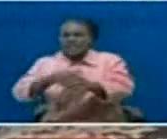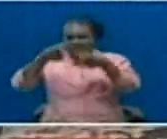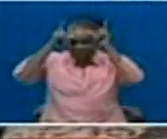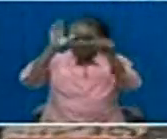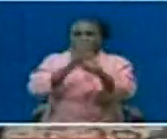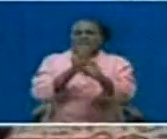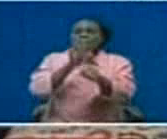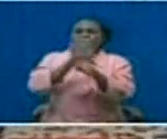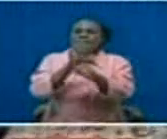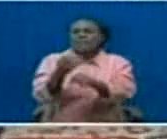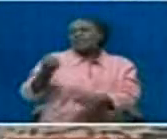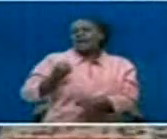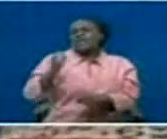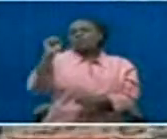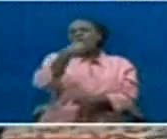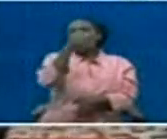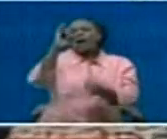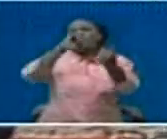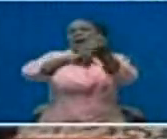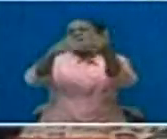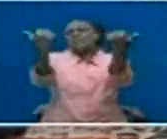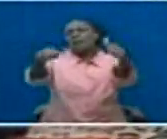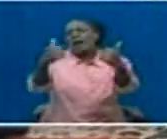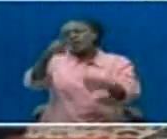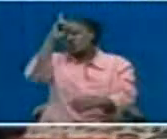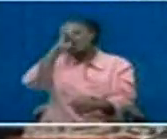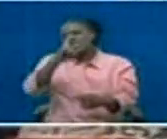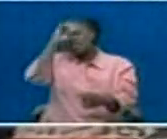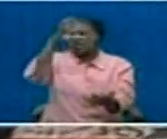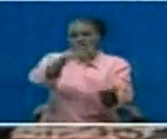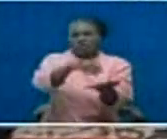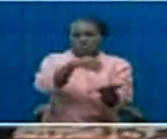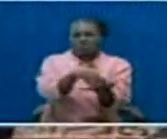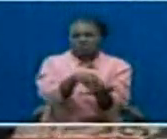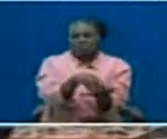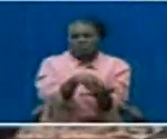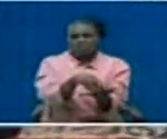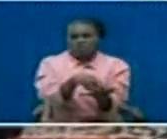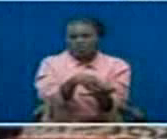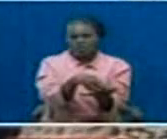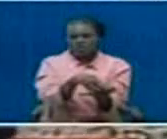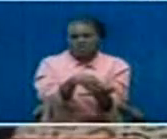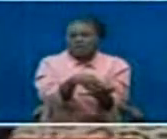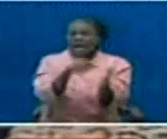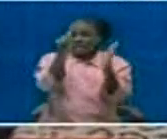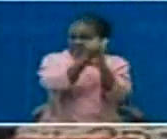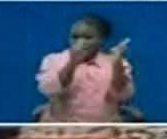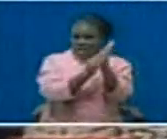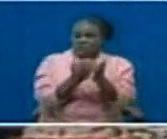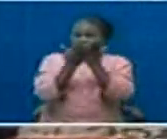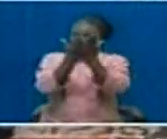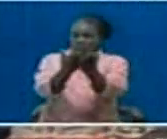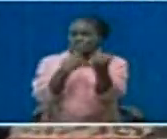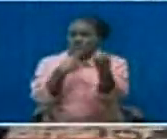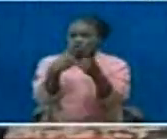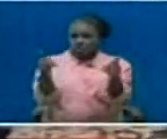many girls just roaming without husbands. Serious? Yeah, it's very serious. Yeah. I think we should put this as a national agenda. Should talk about